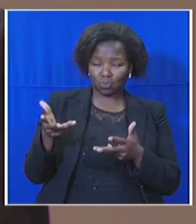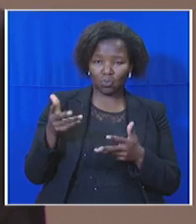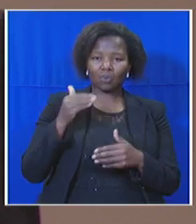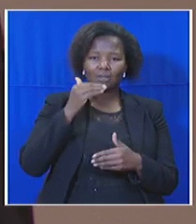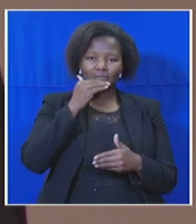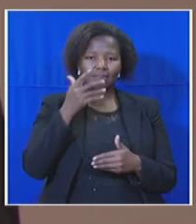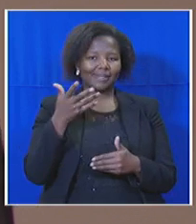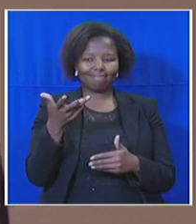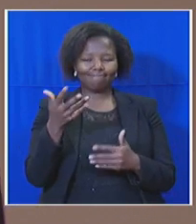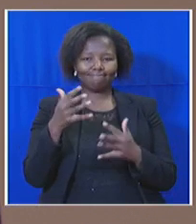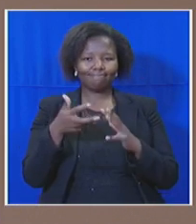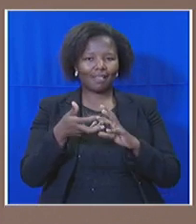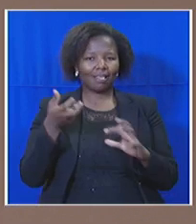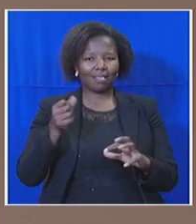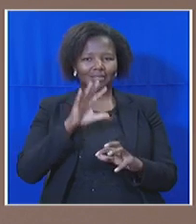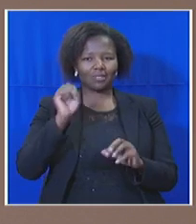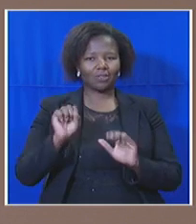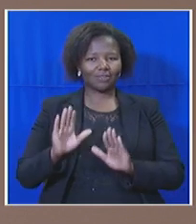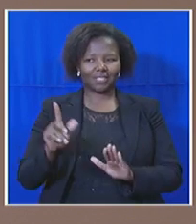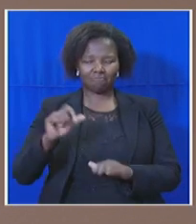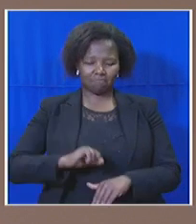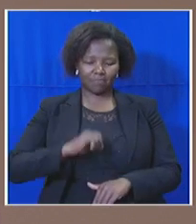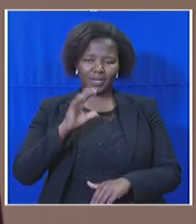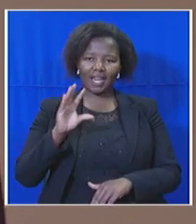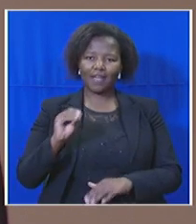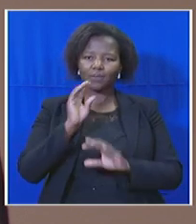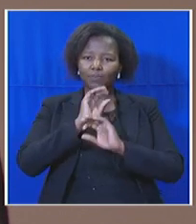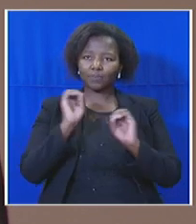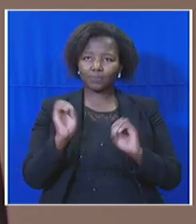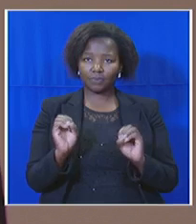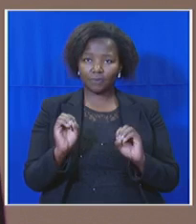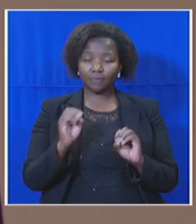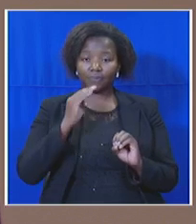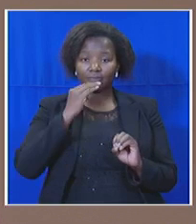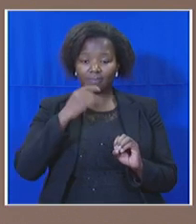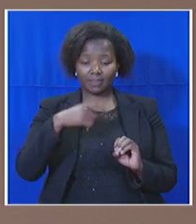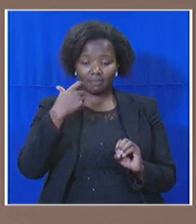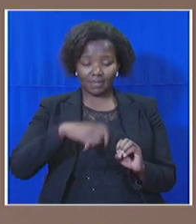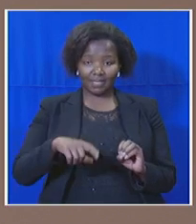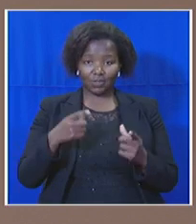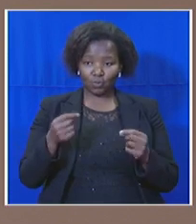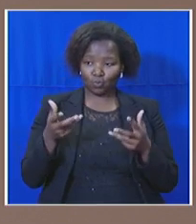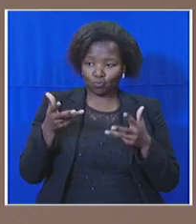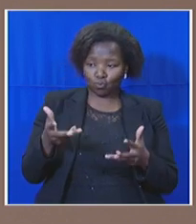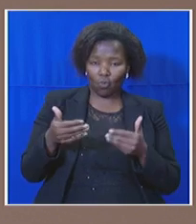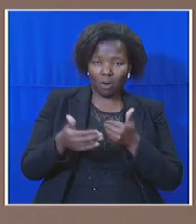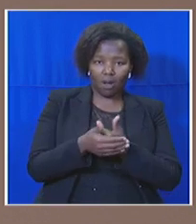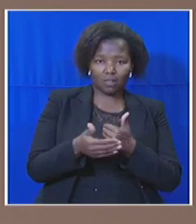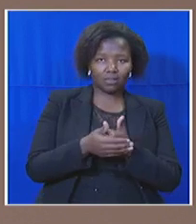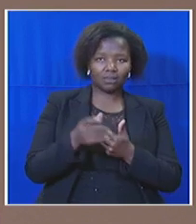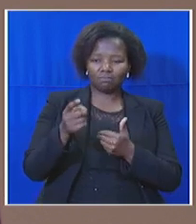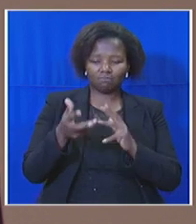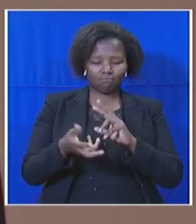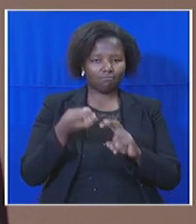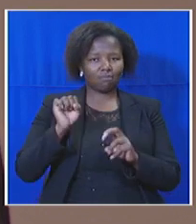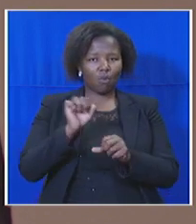nation building nor inspires pride. They must know that it would take more than a cowardly act to erase the legacy of Comrade J.B. Marks